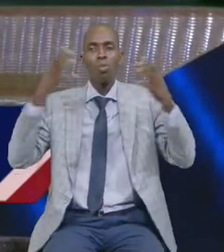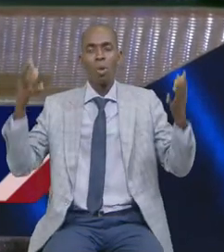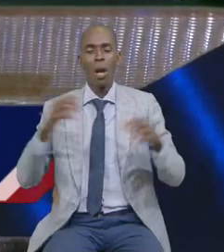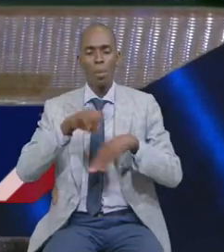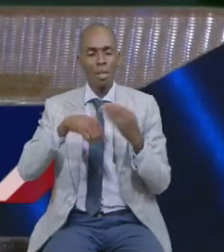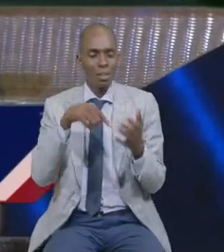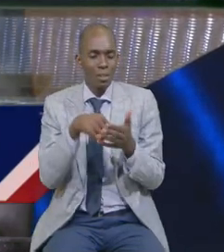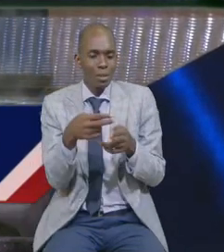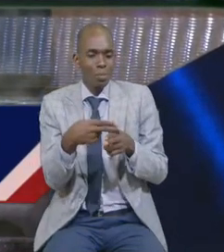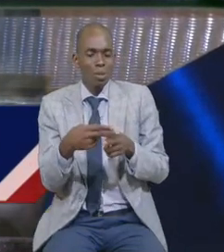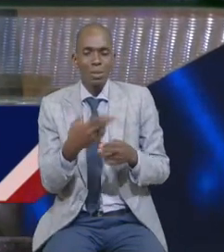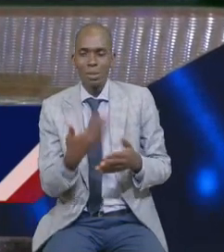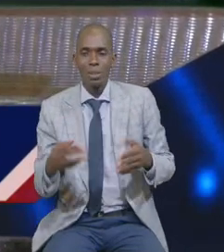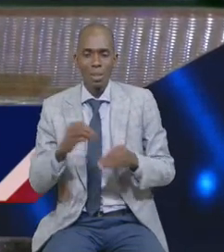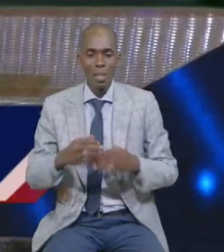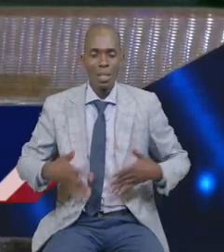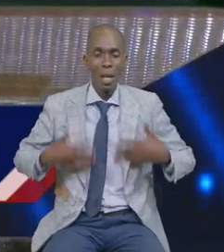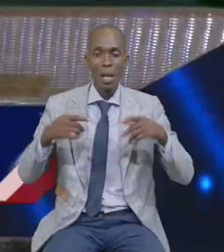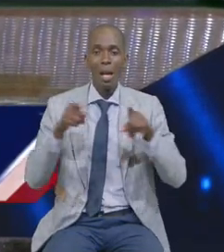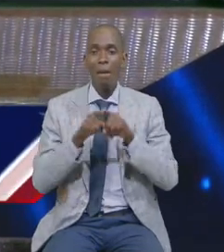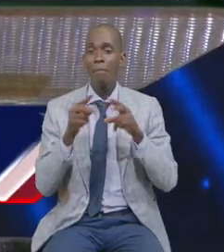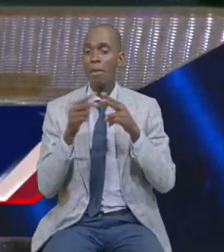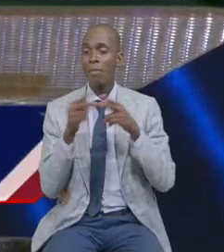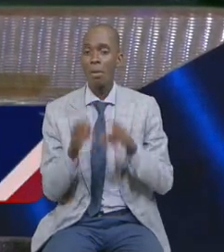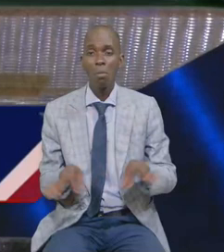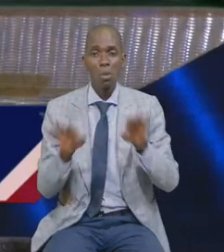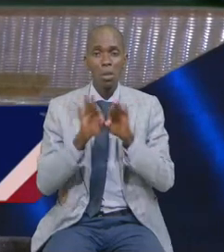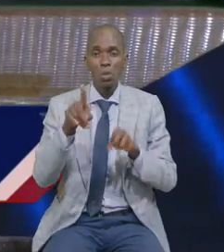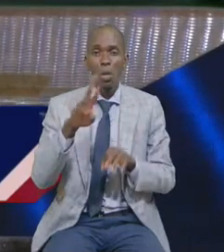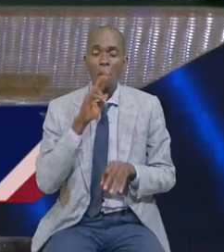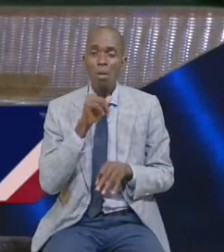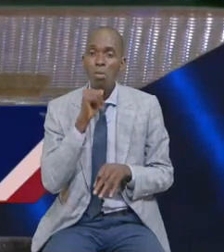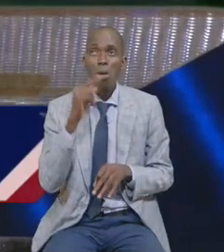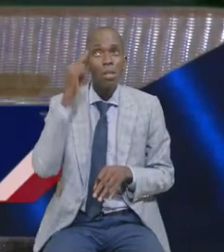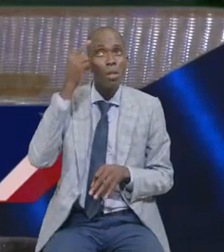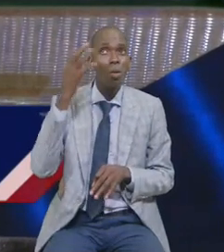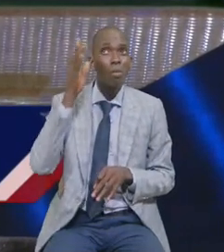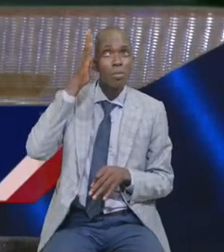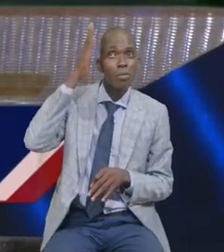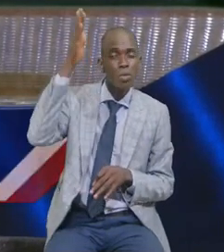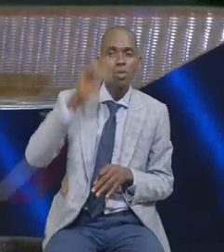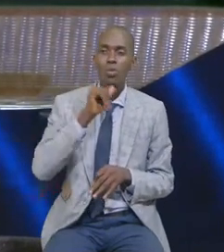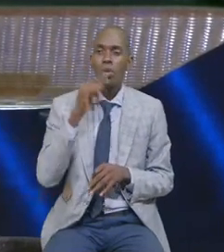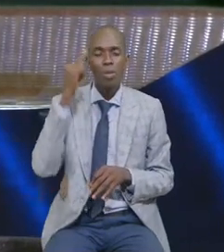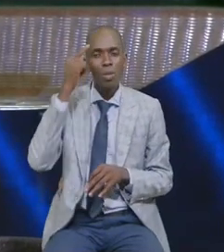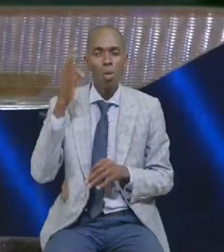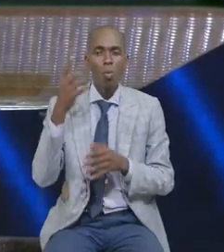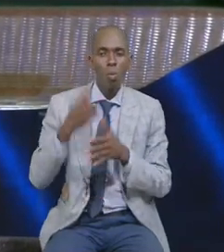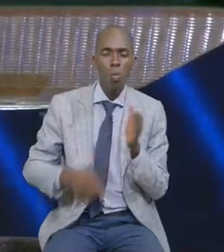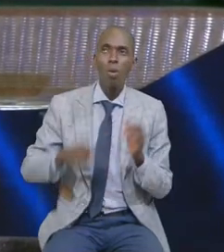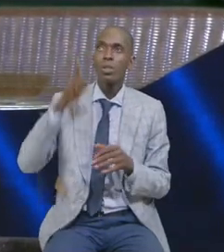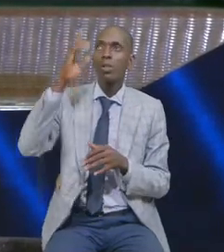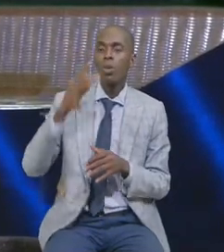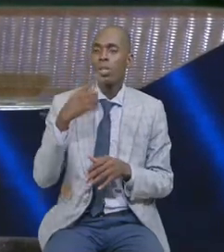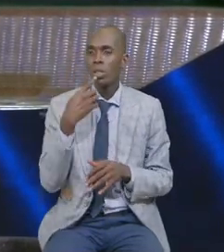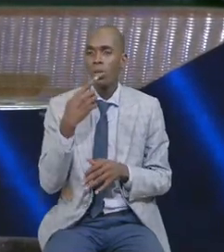very important, and you're not thinking of eternity, you're not thinking of what does God say? What will God do? And